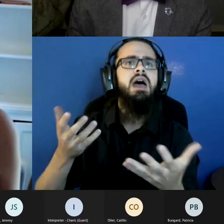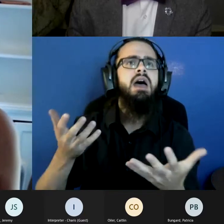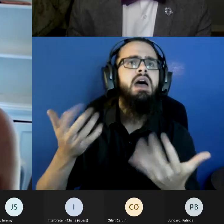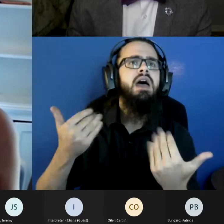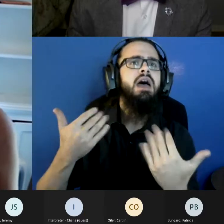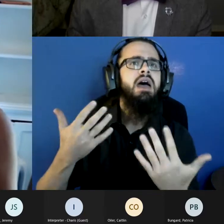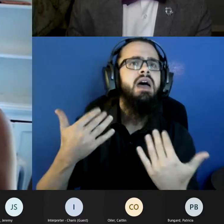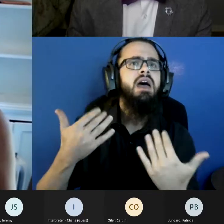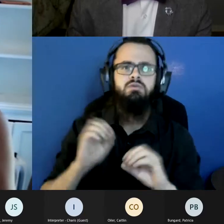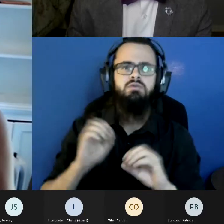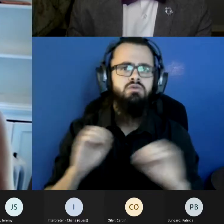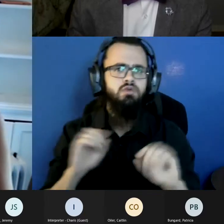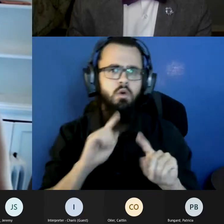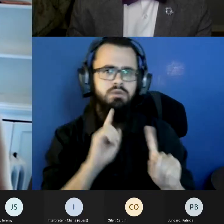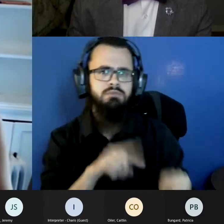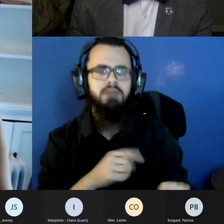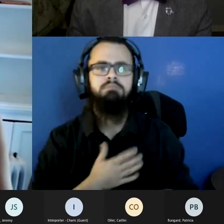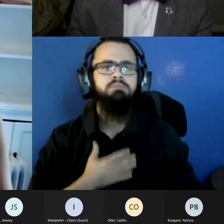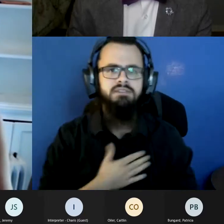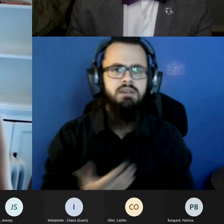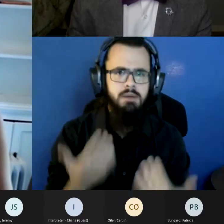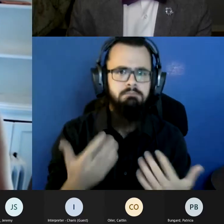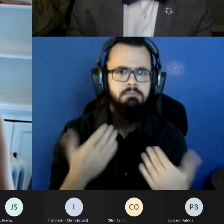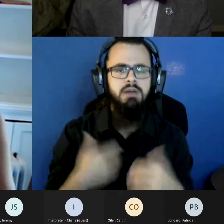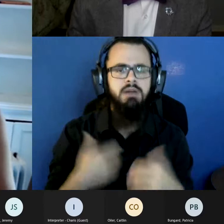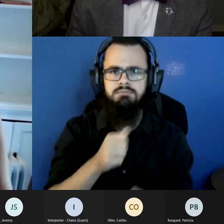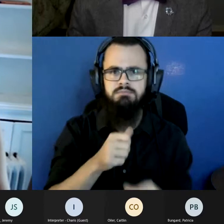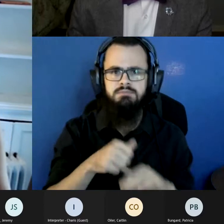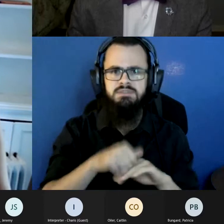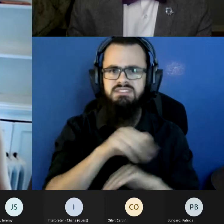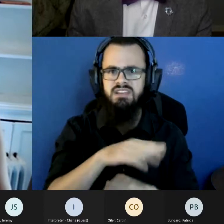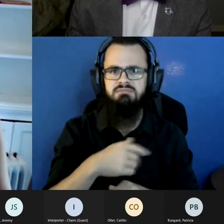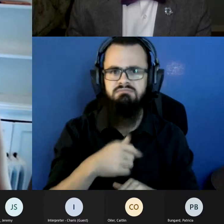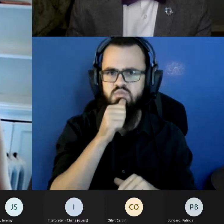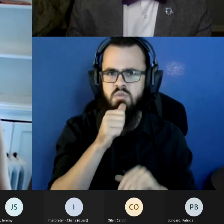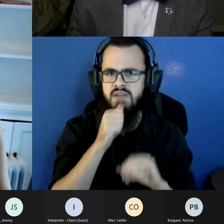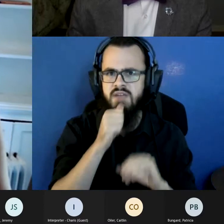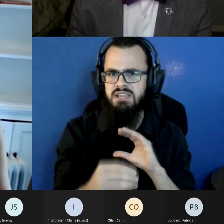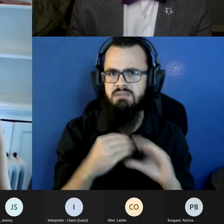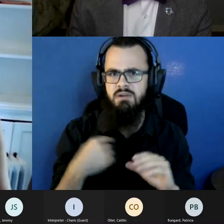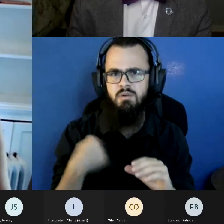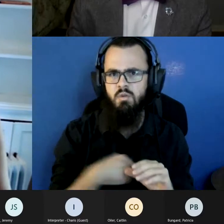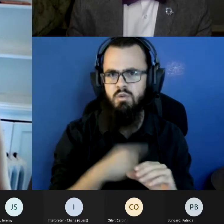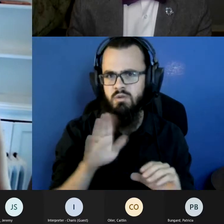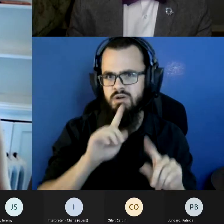private email, and we'll get those answered for you. So thanks, everybody.